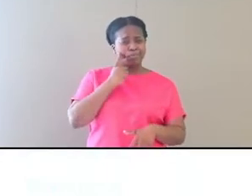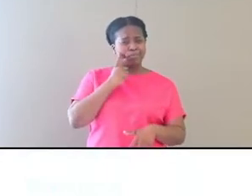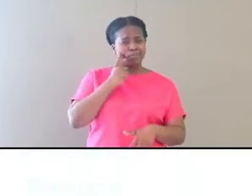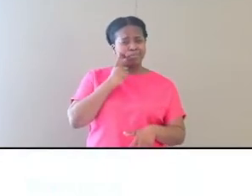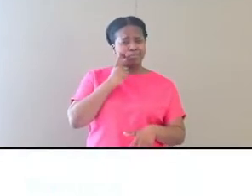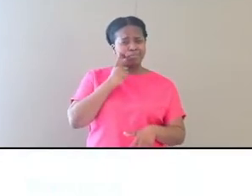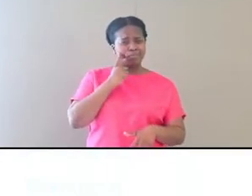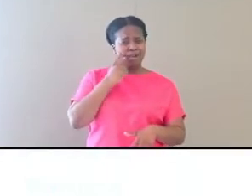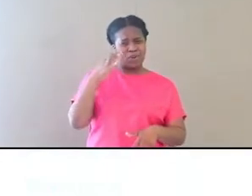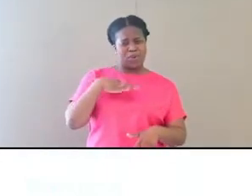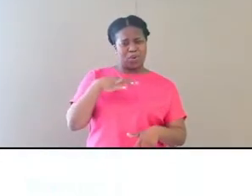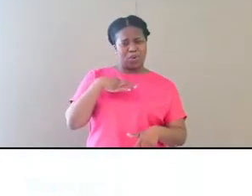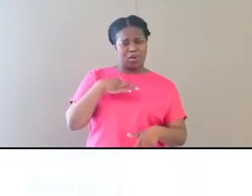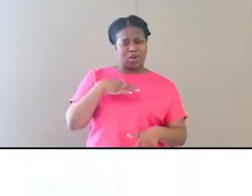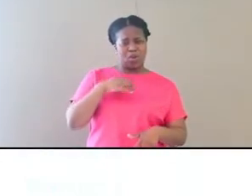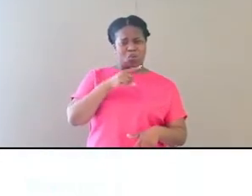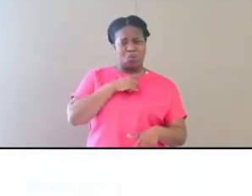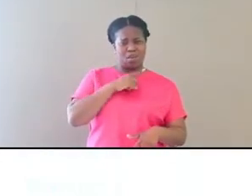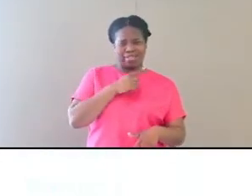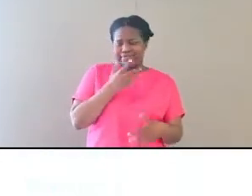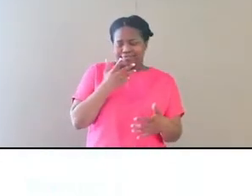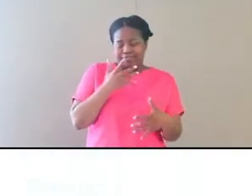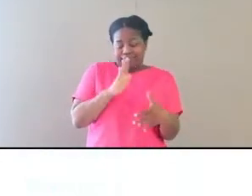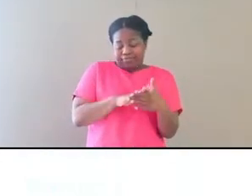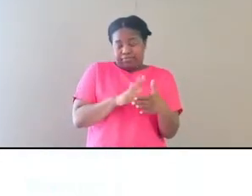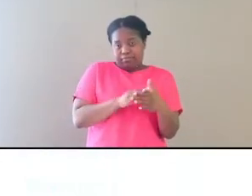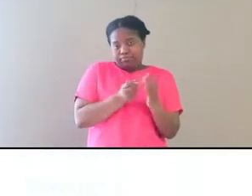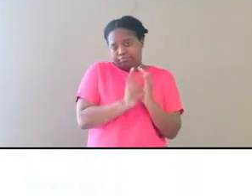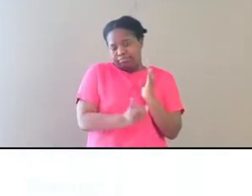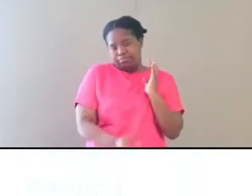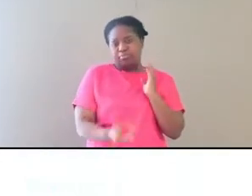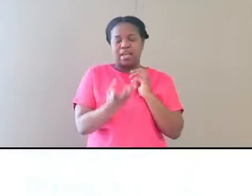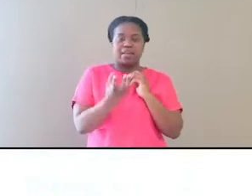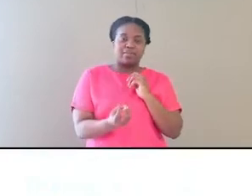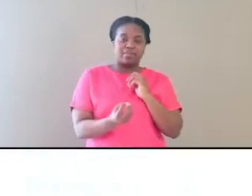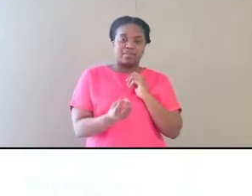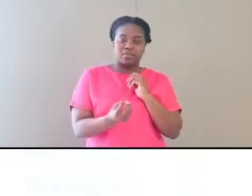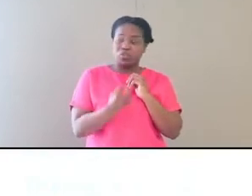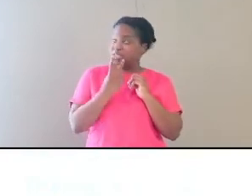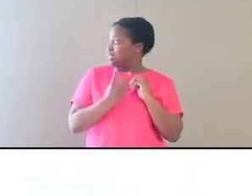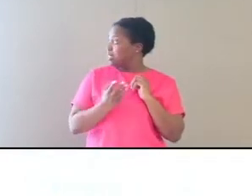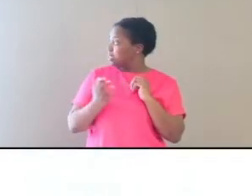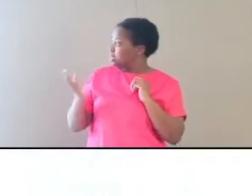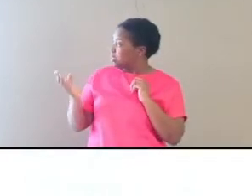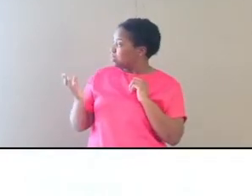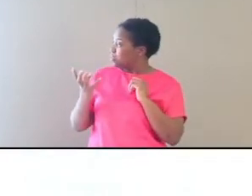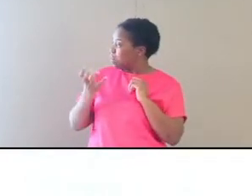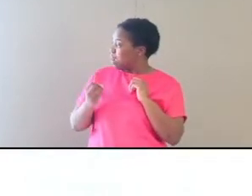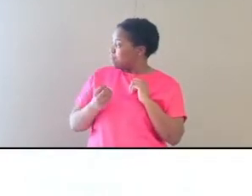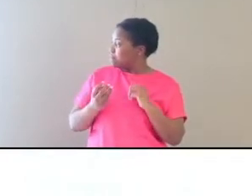because of other vulnerabilities. So, I mean, here's a picture of,